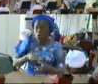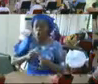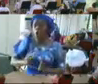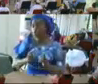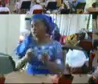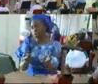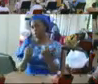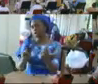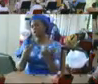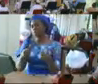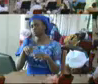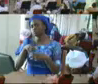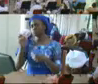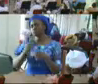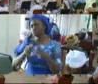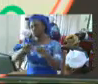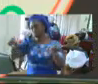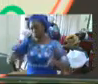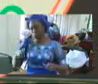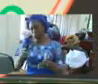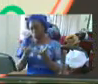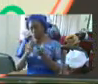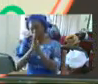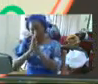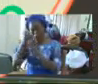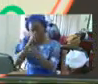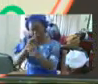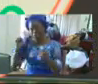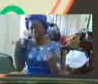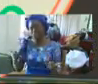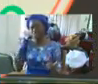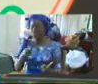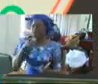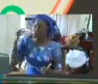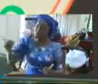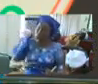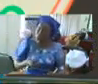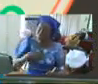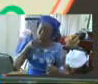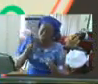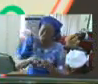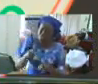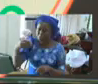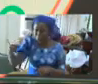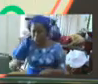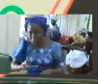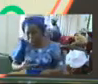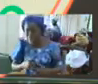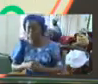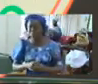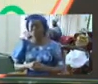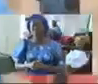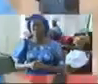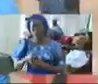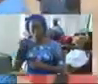pray for salvation now. Yes, you are welcome, my sister, you are welcome. And if anybody else wants to come,